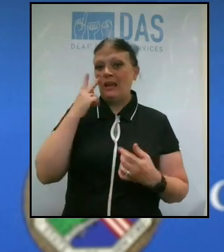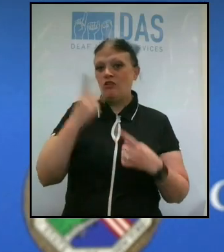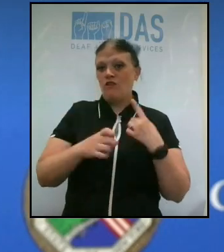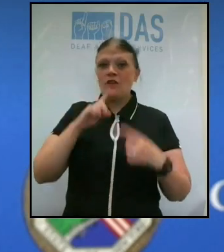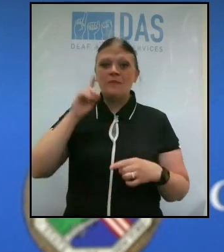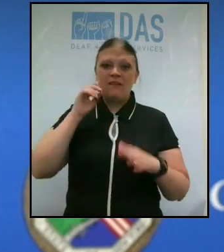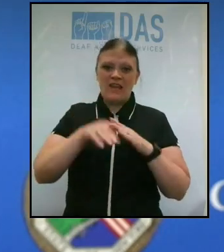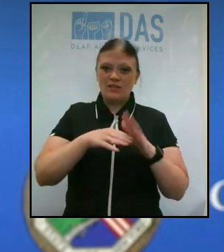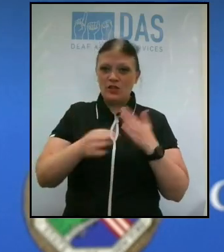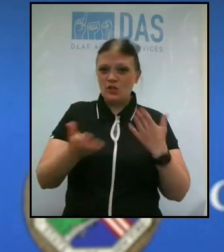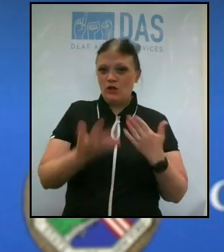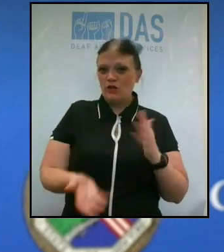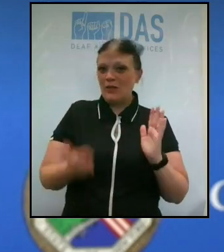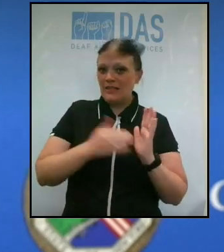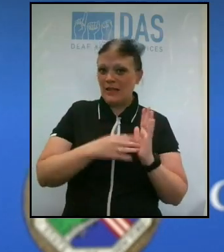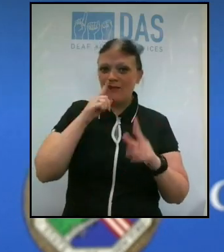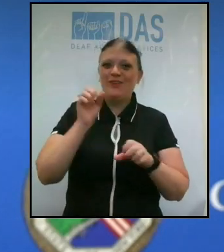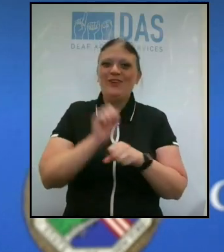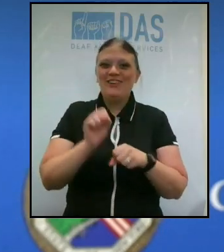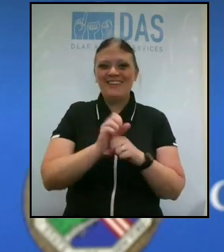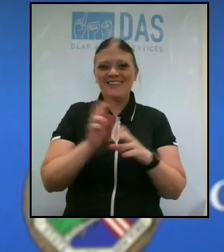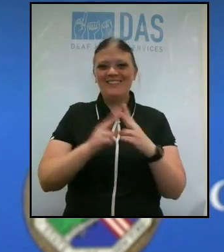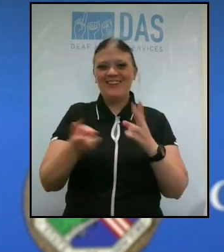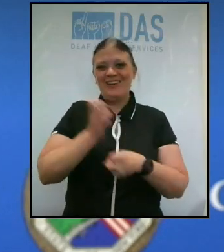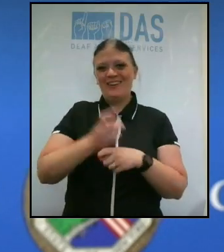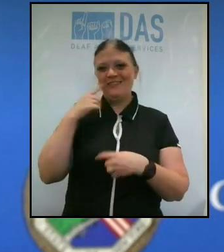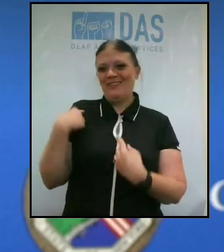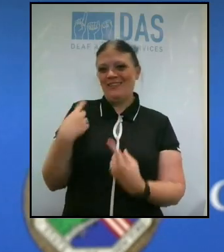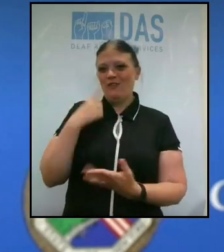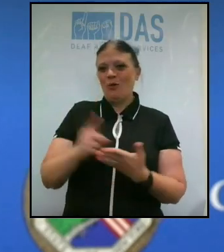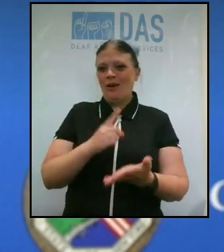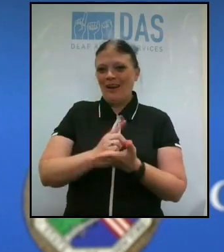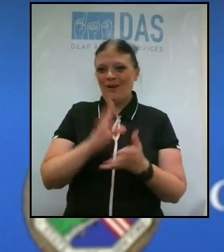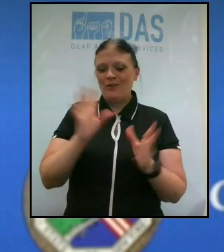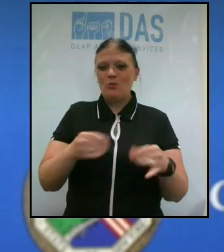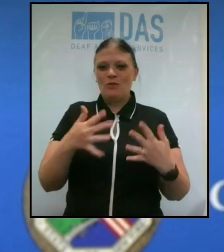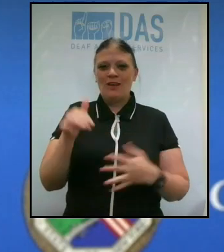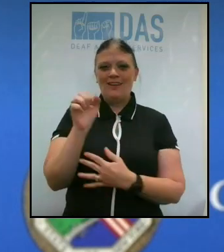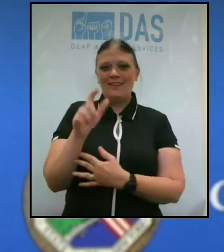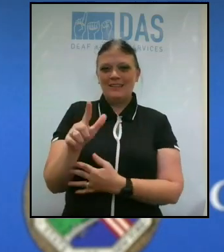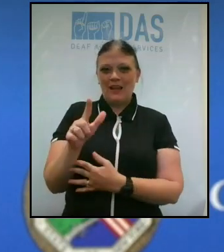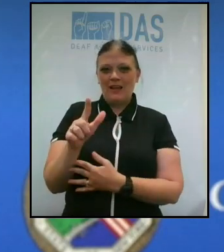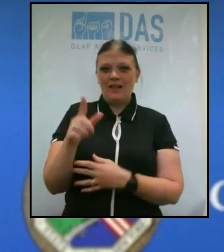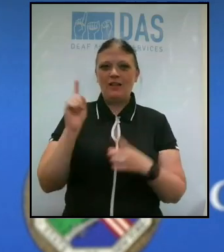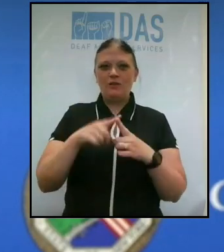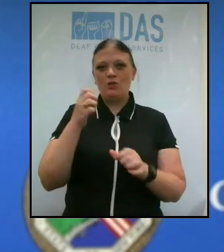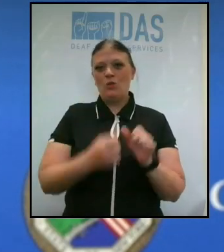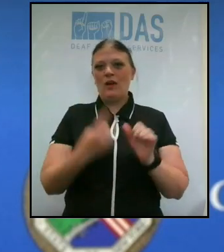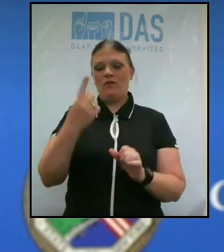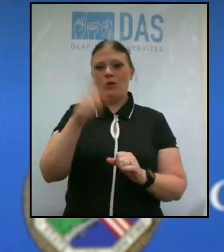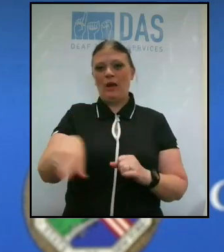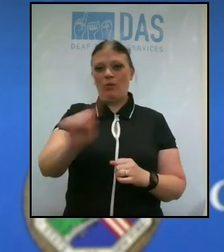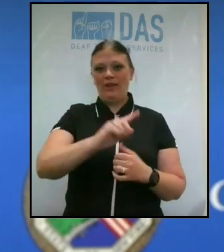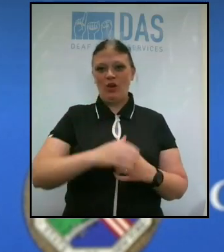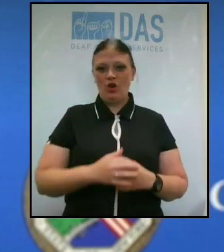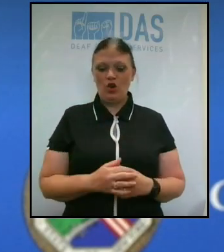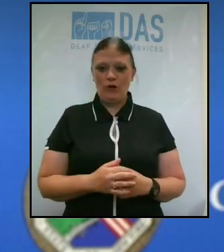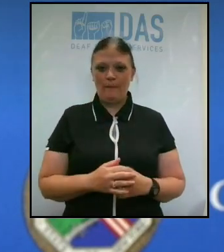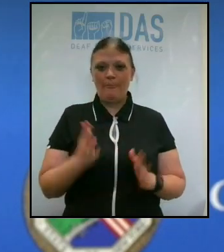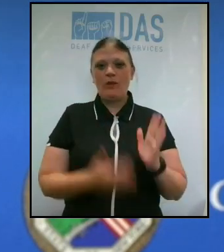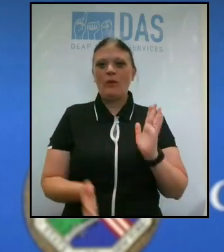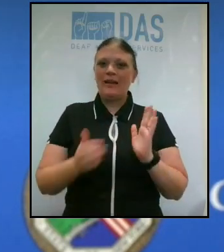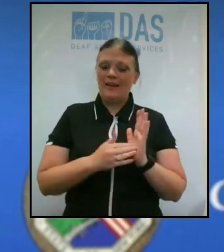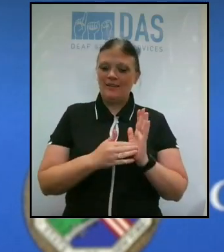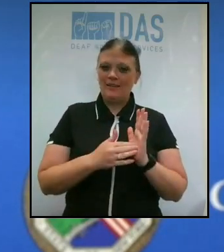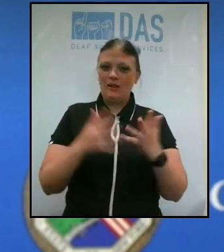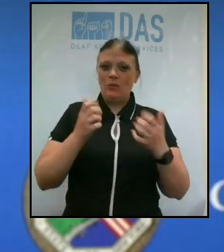Services once again for working very hard for the last hour to provide the American Sign Language to each and every one of you out there. And once again,